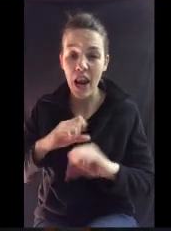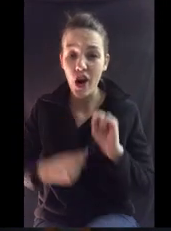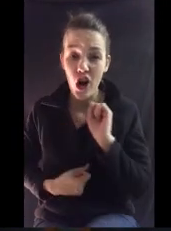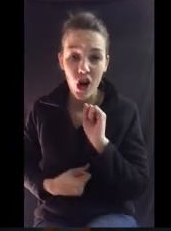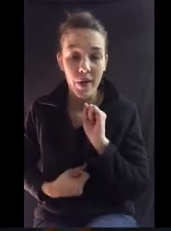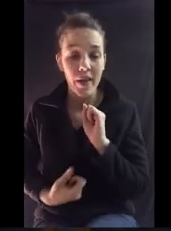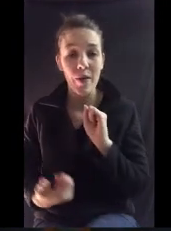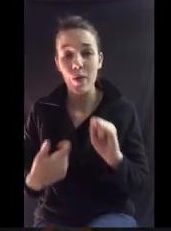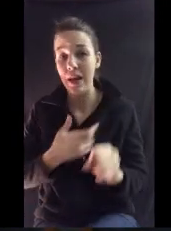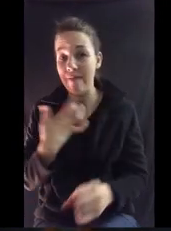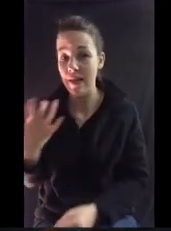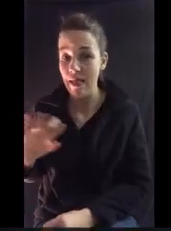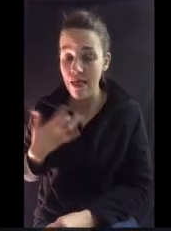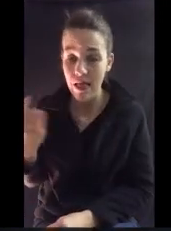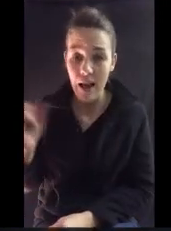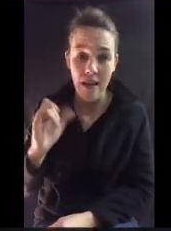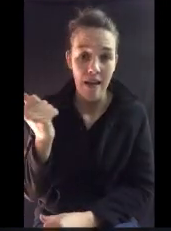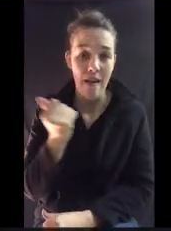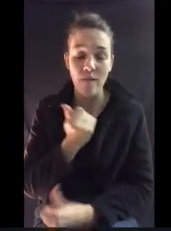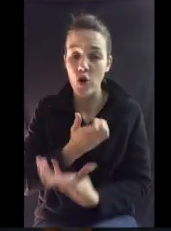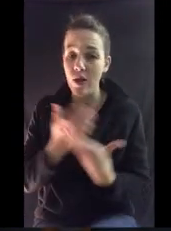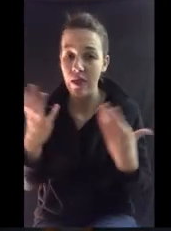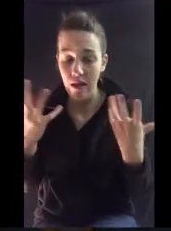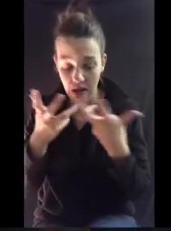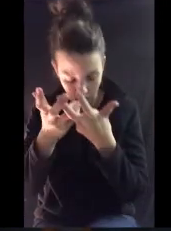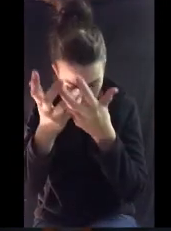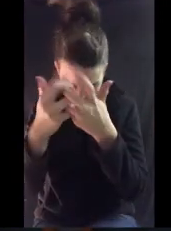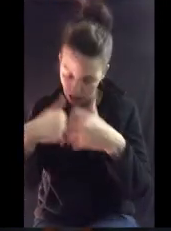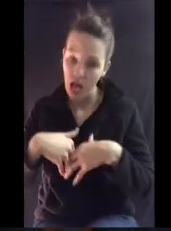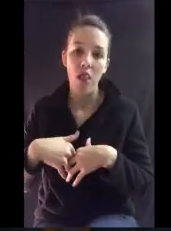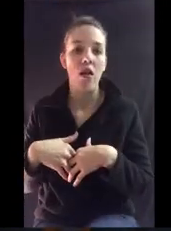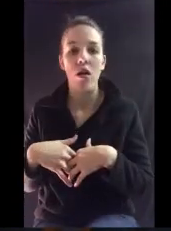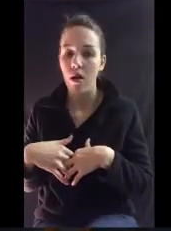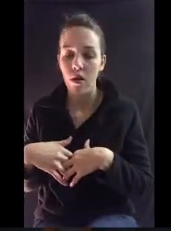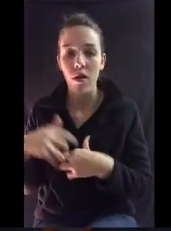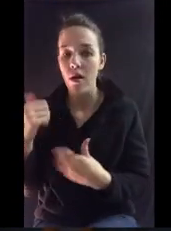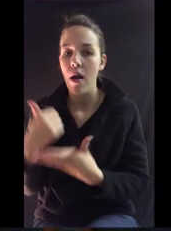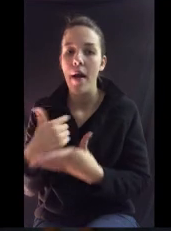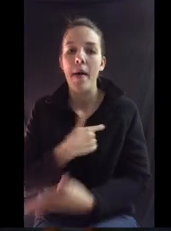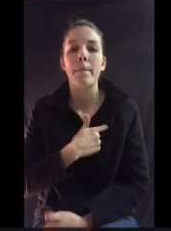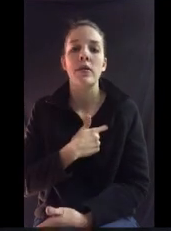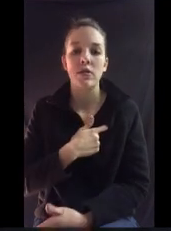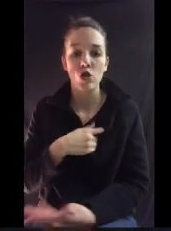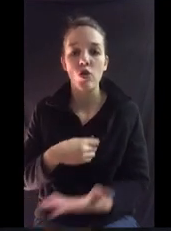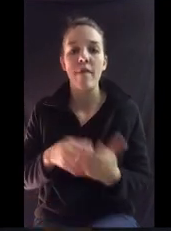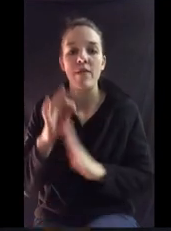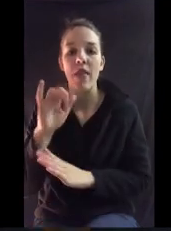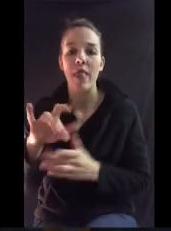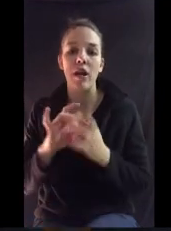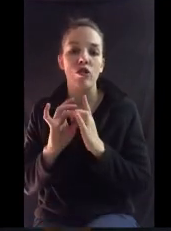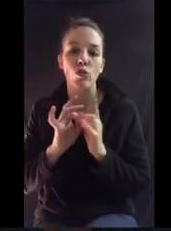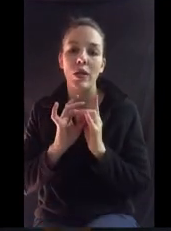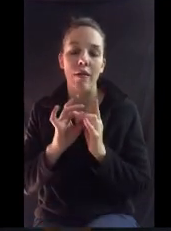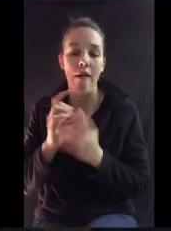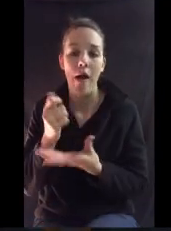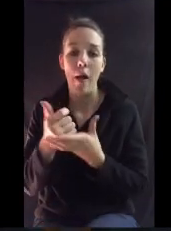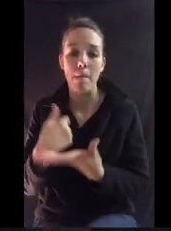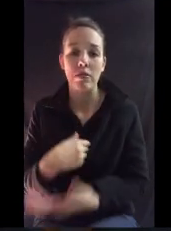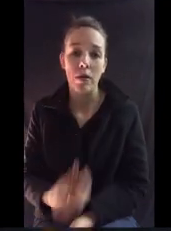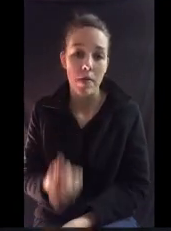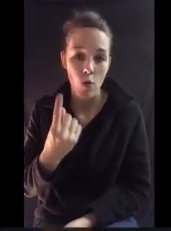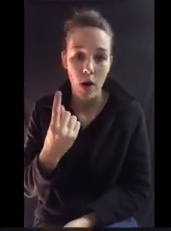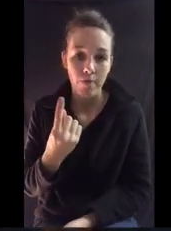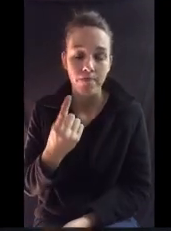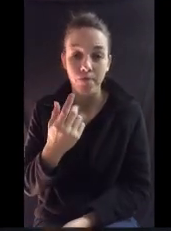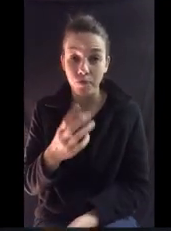feeling divided and hurt, where we feel like everything is crumbling around us. Help us to find that